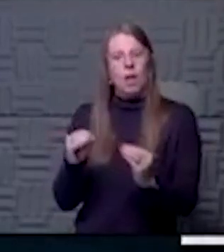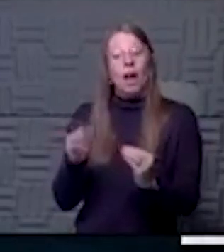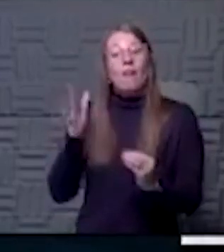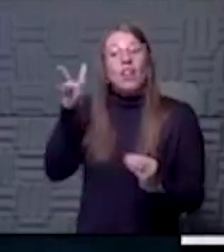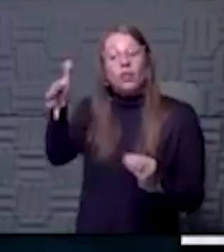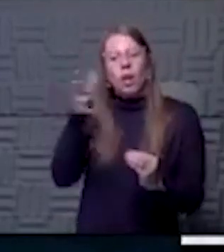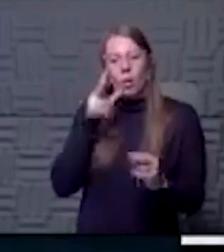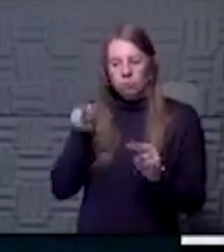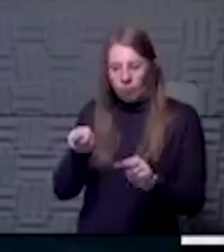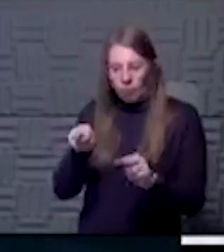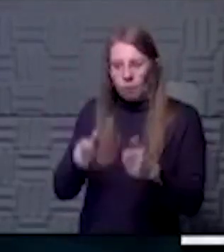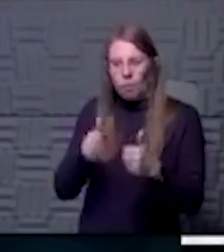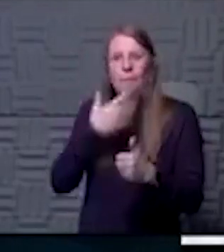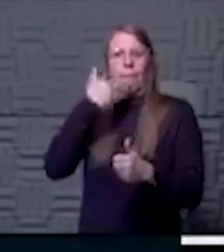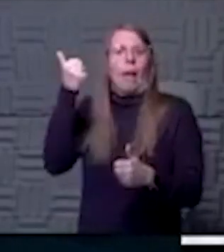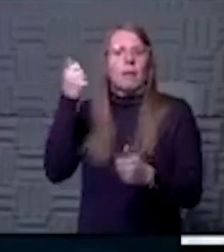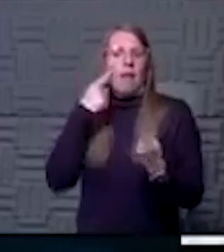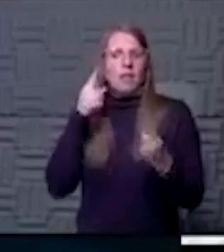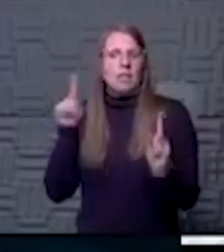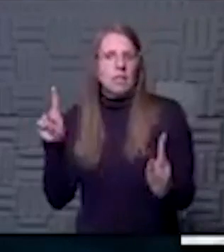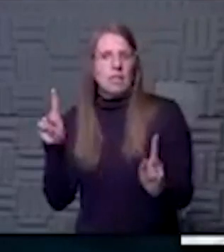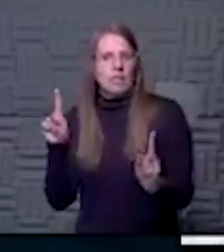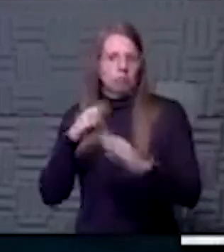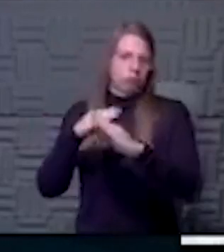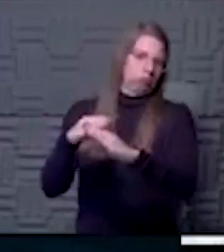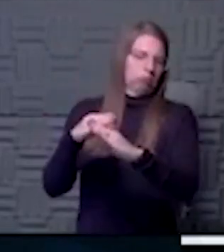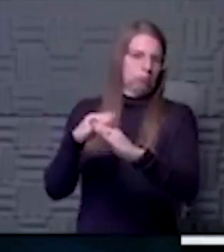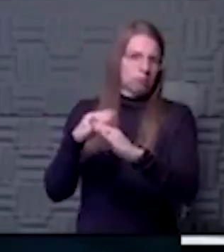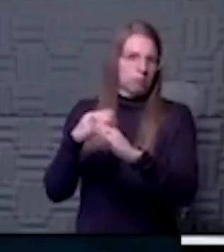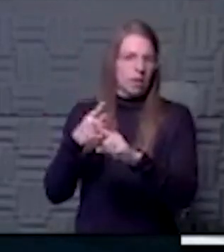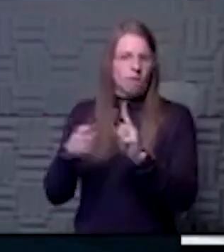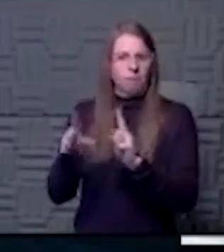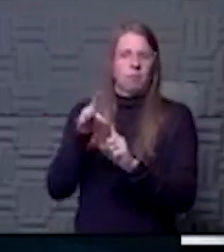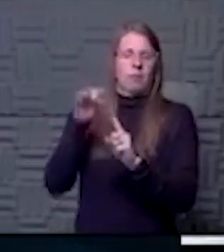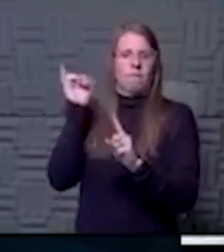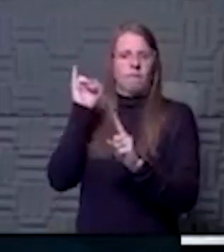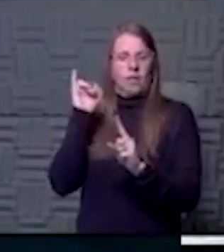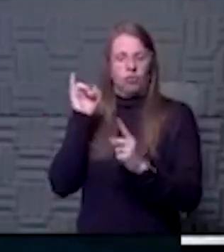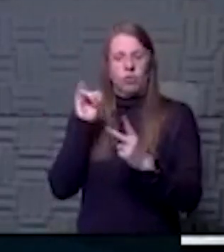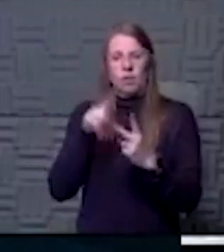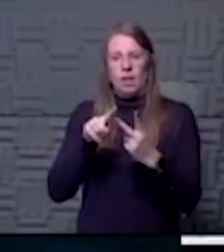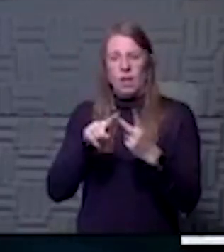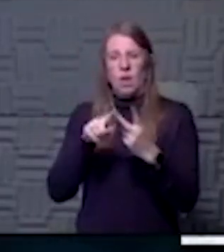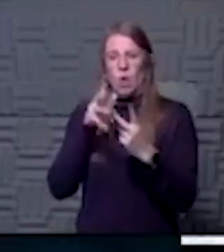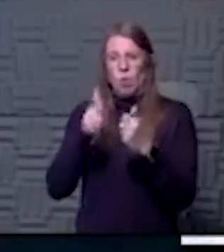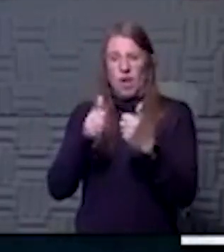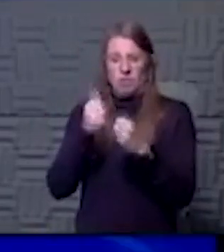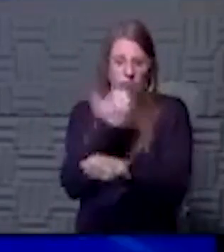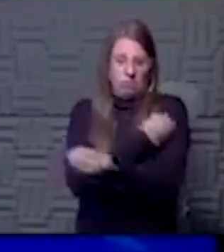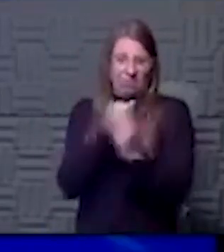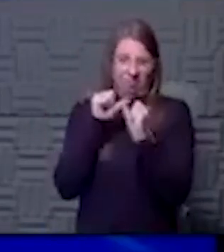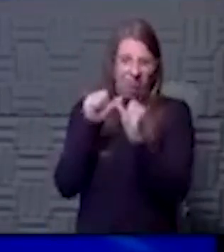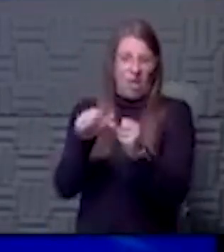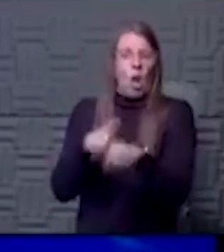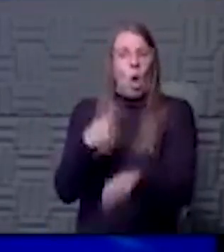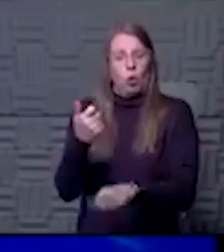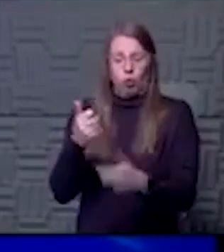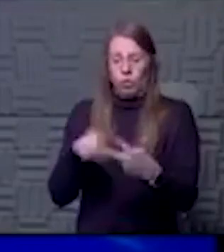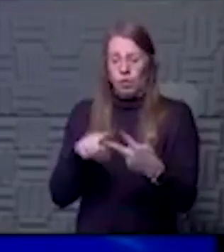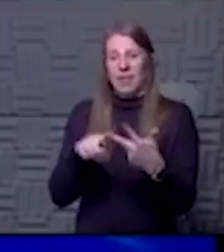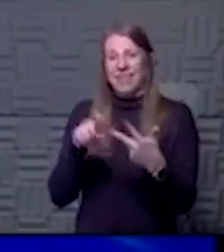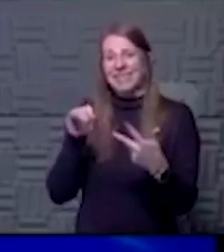say which one has the best efficacy, which one lasts the longer, and has the fewest side effects. And that's once we pull out